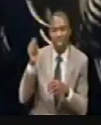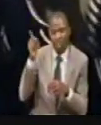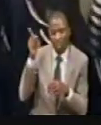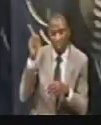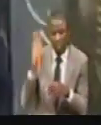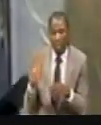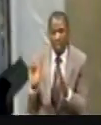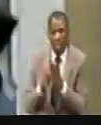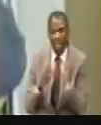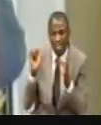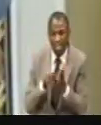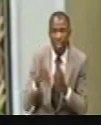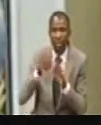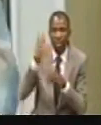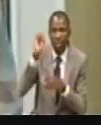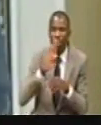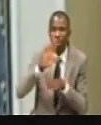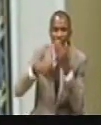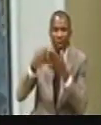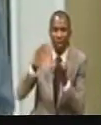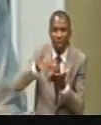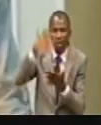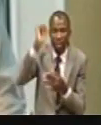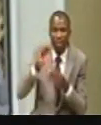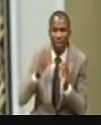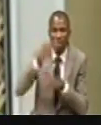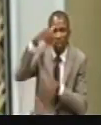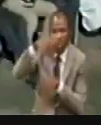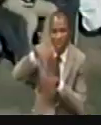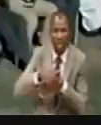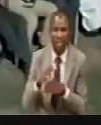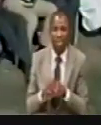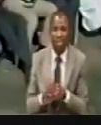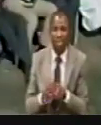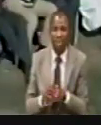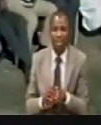God, who has done this for me, be the glory in Jesus' name.